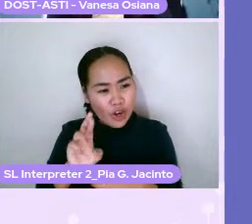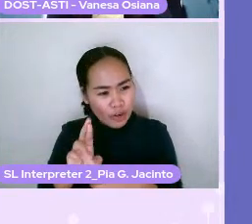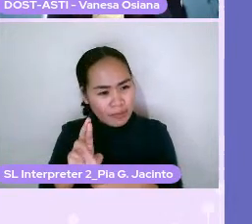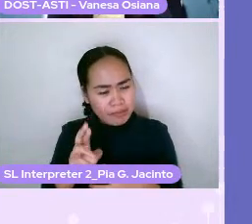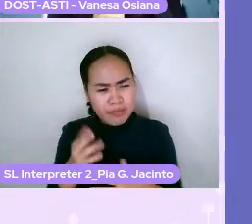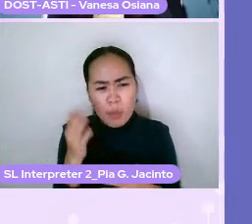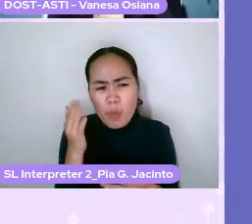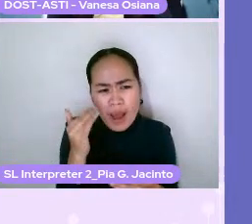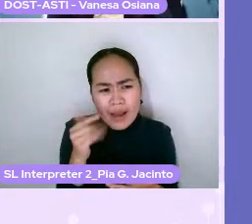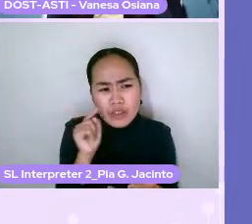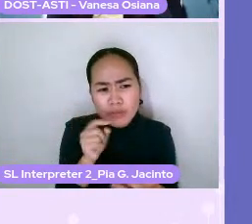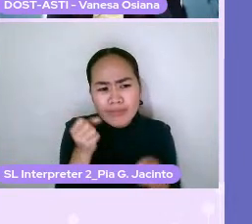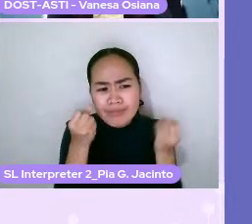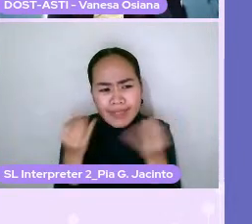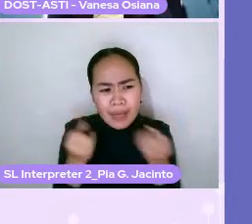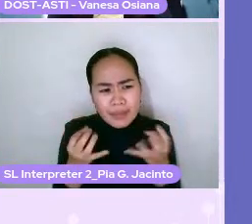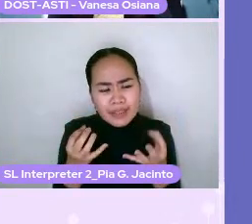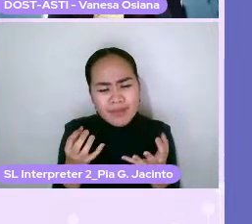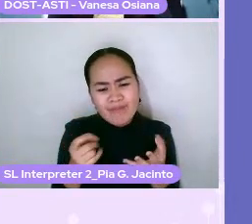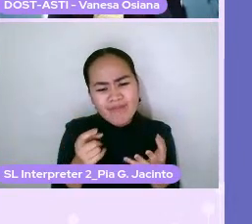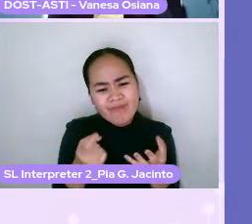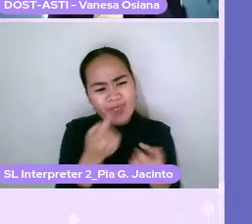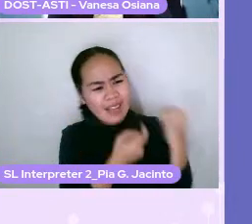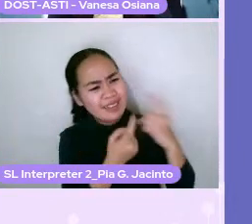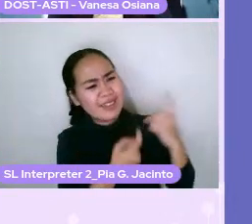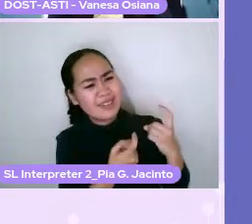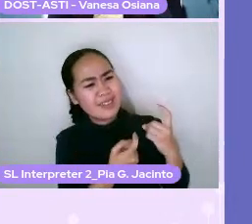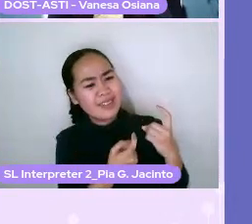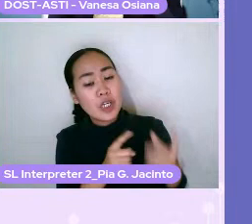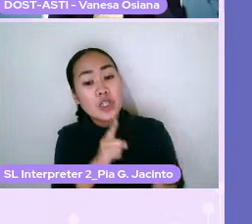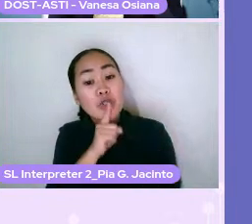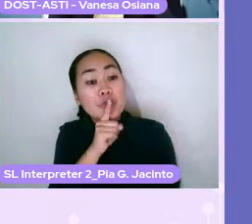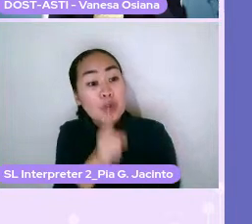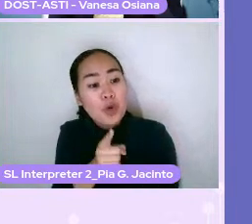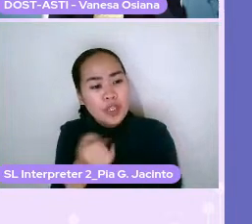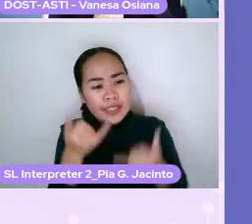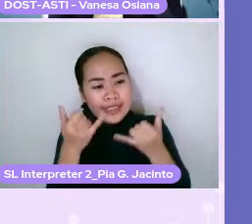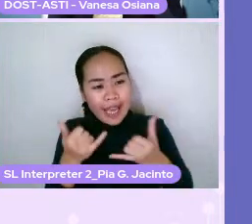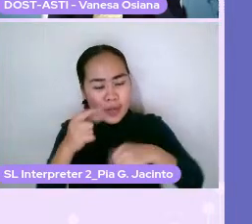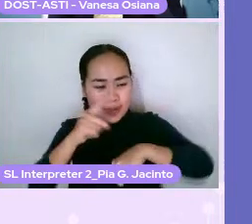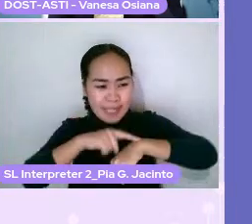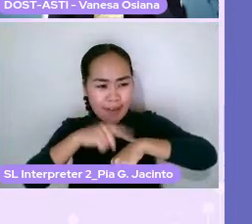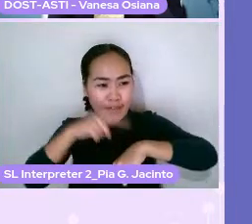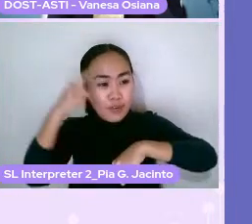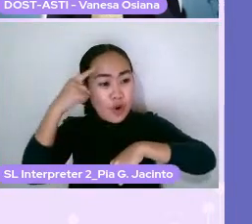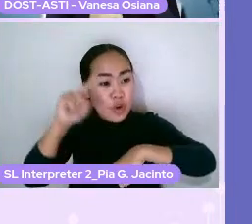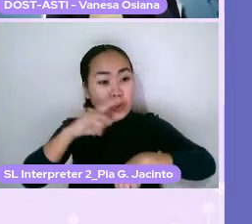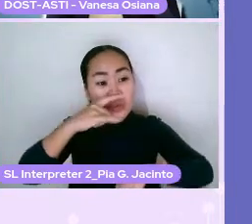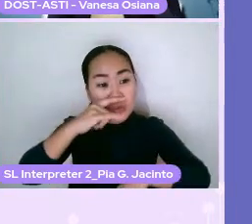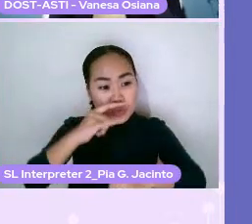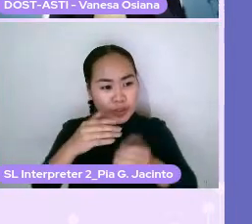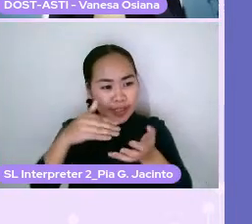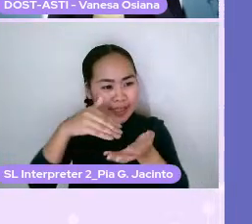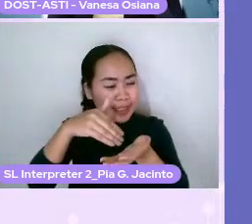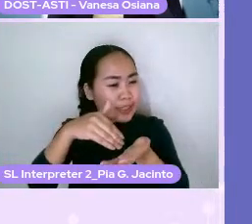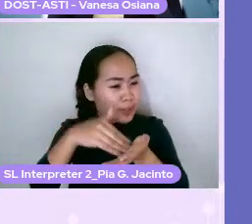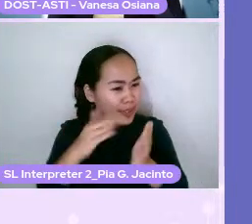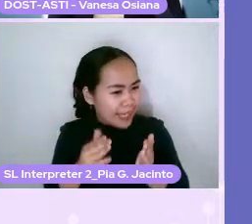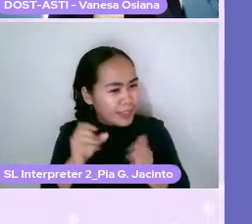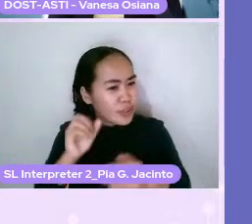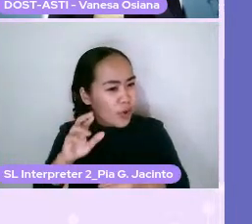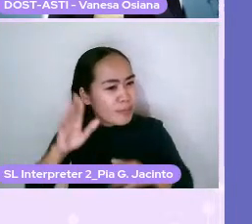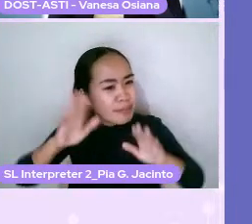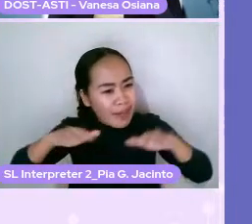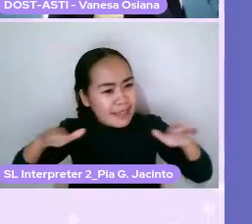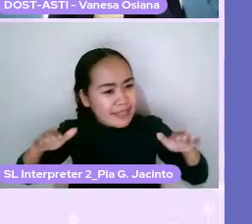is a sign pala that kids nowadays do not just memorize information in their brains, but rather, they see to it that they understand